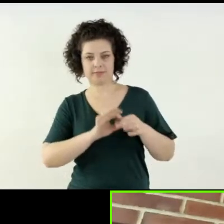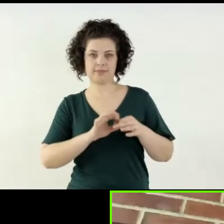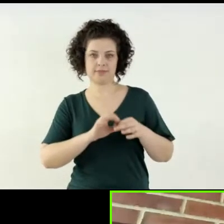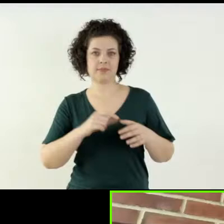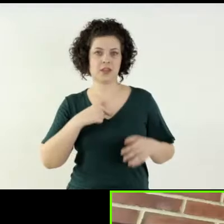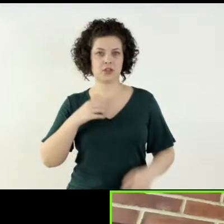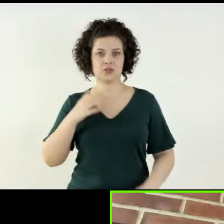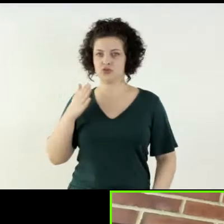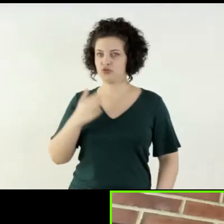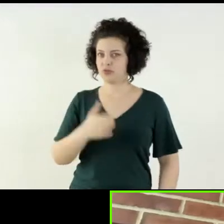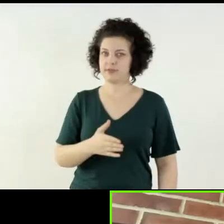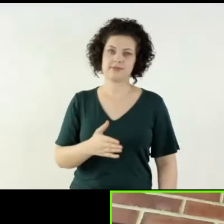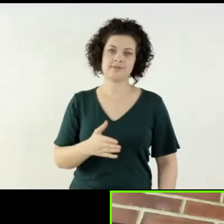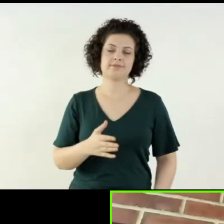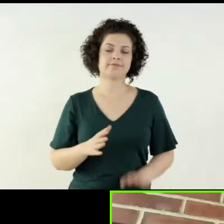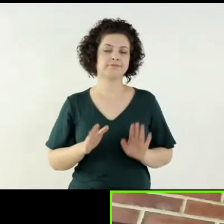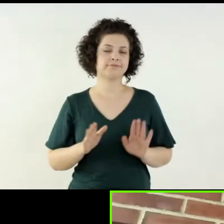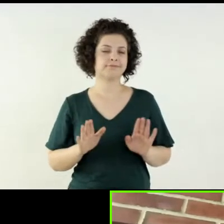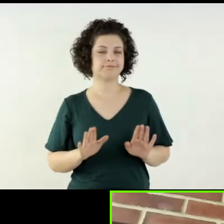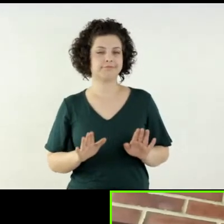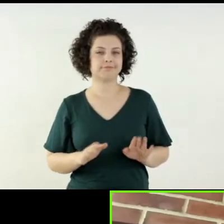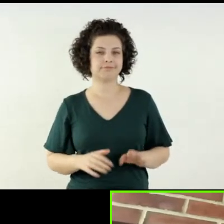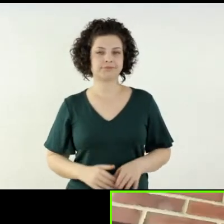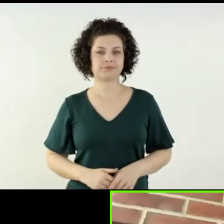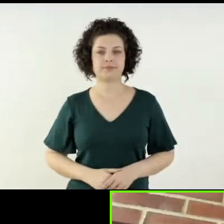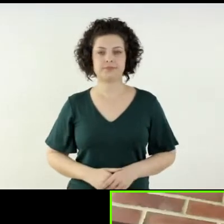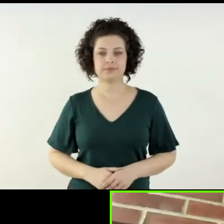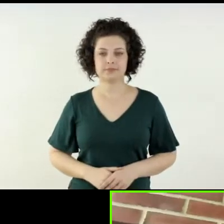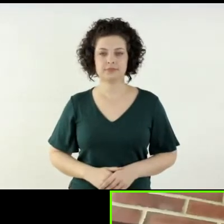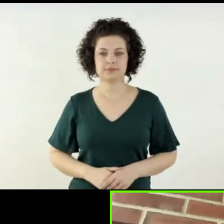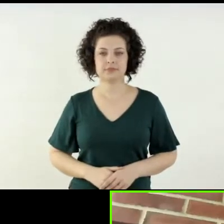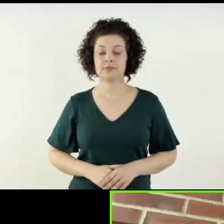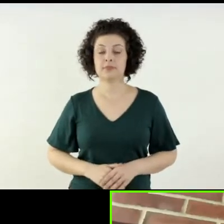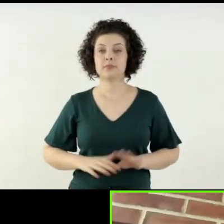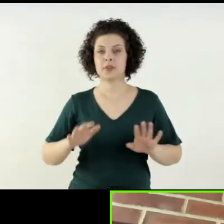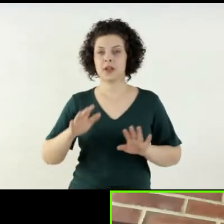like a theoretical idea. I think about that often in practice and in praxis.